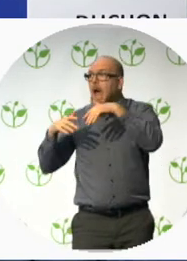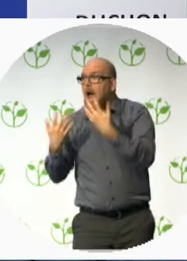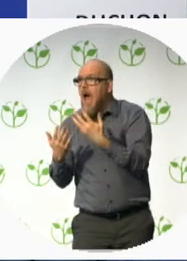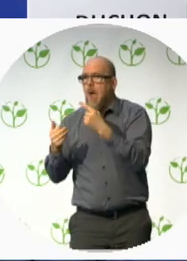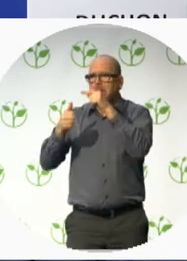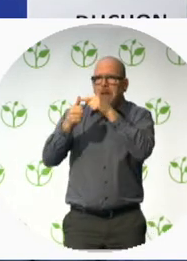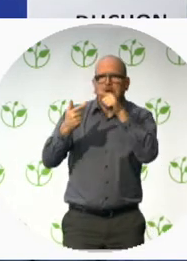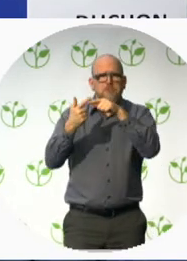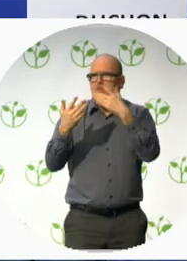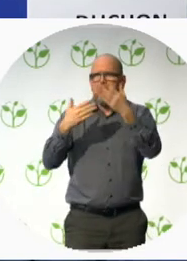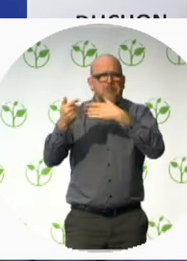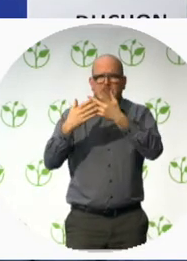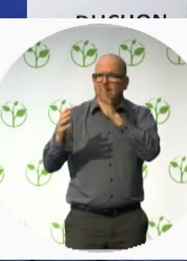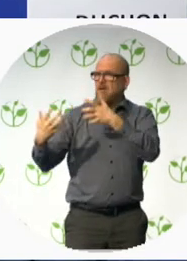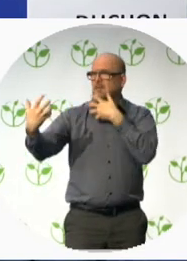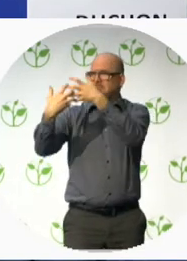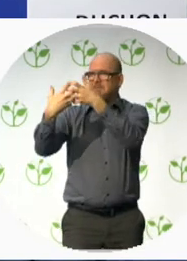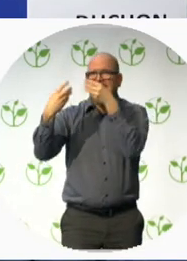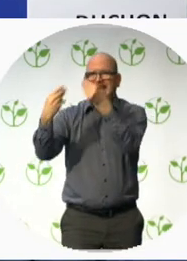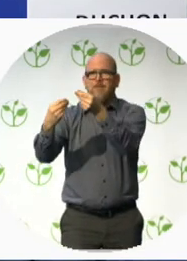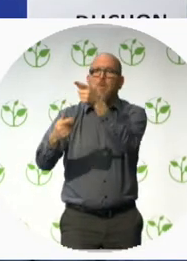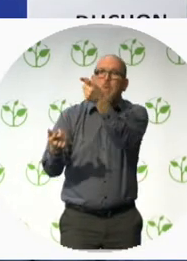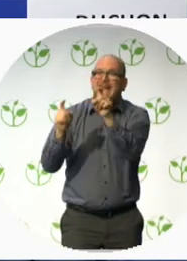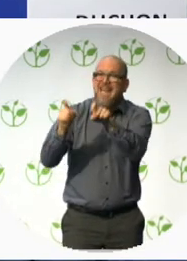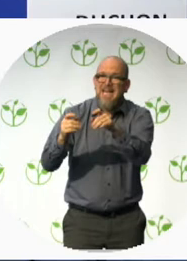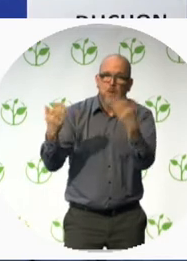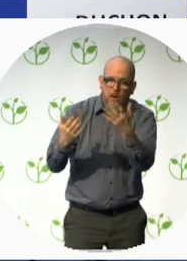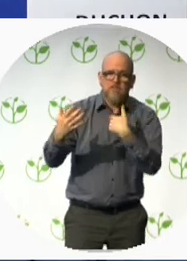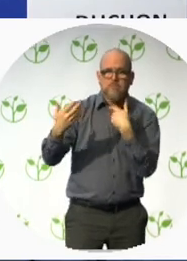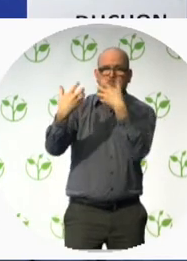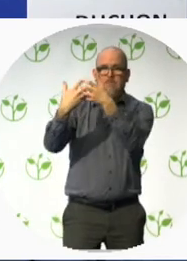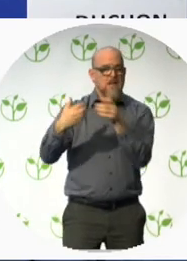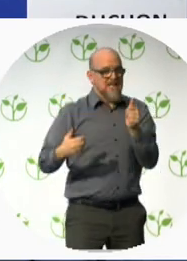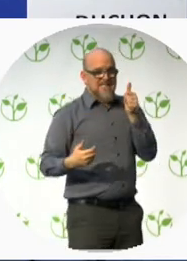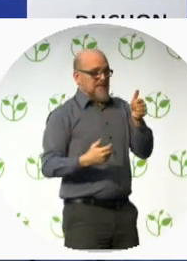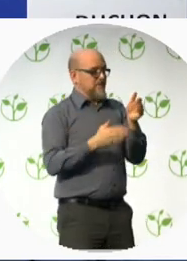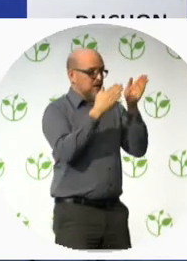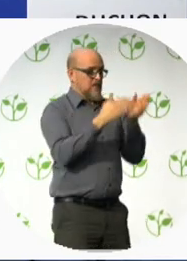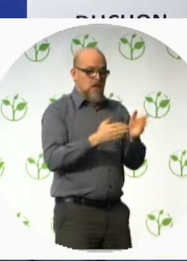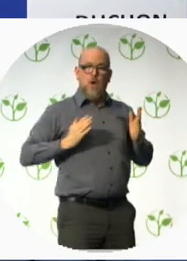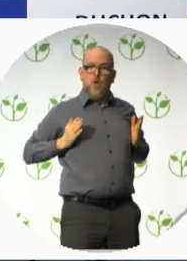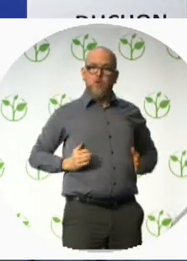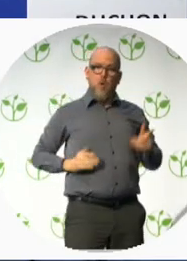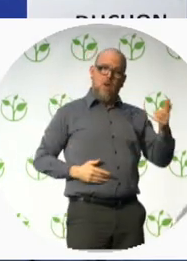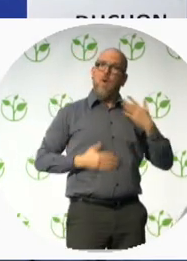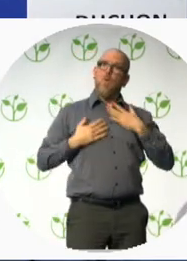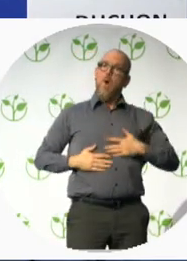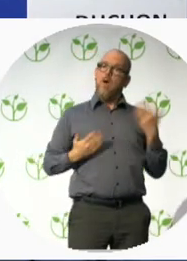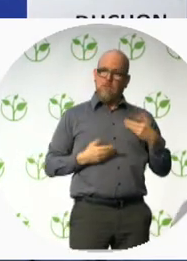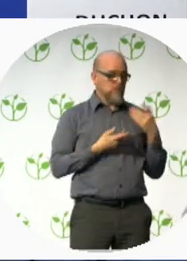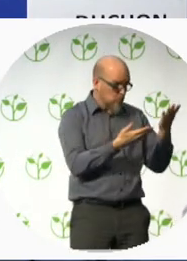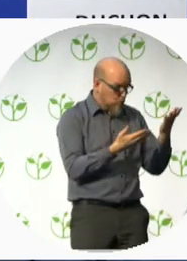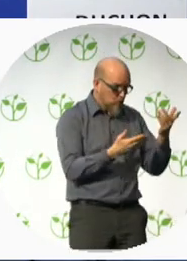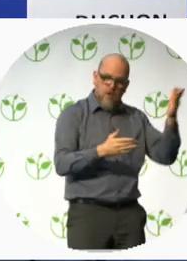So, discover the world of smart banking. Smart banking, we offer a new modern support service because